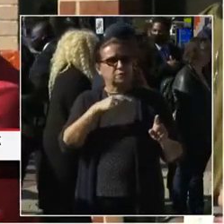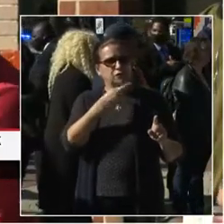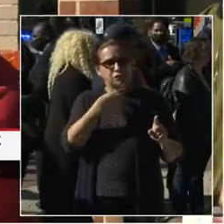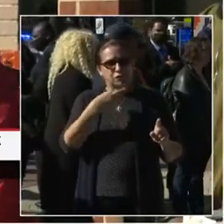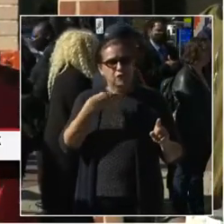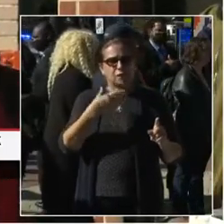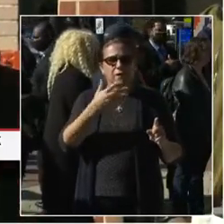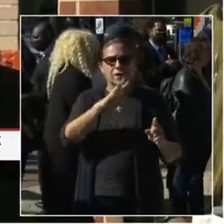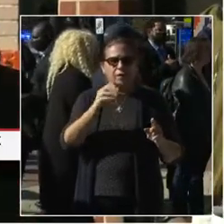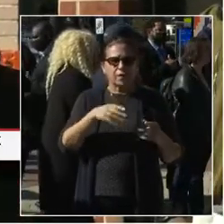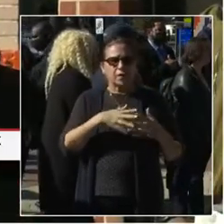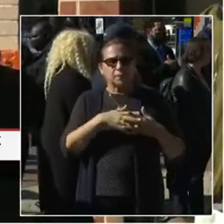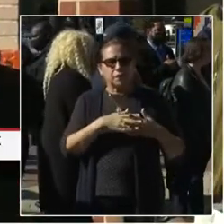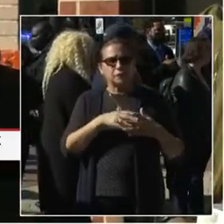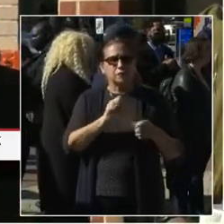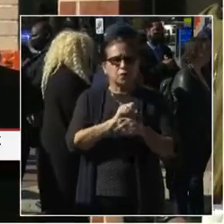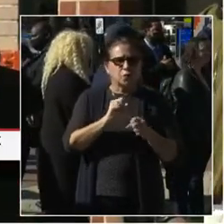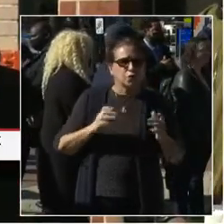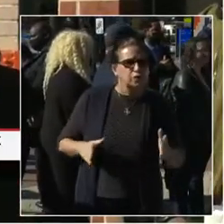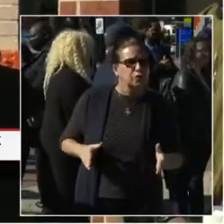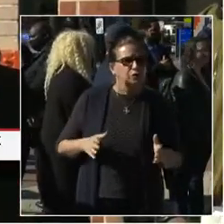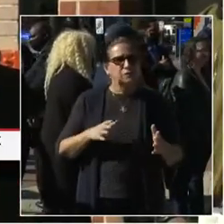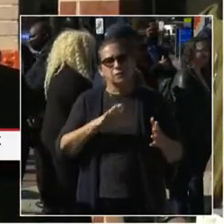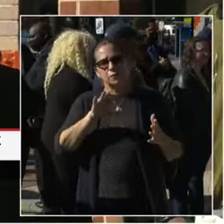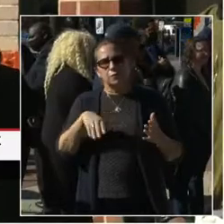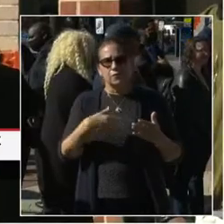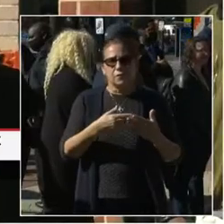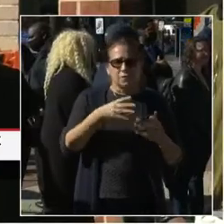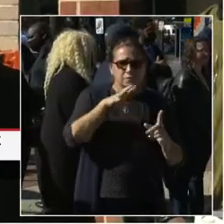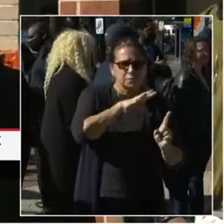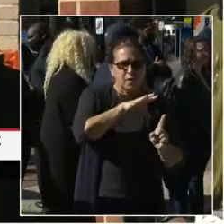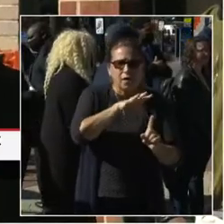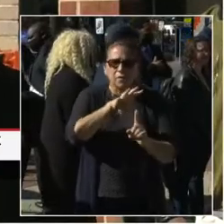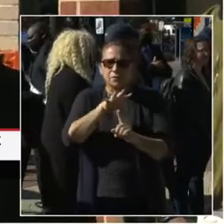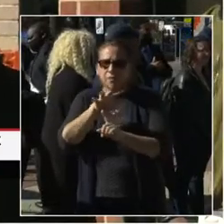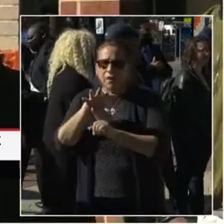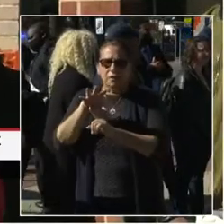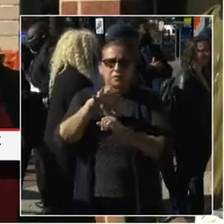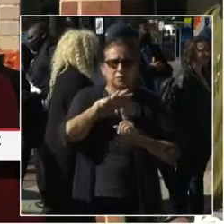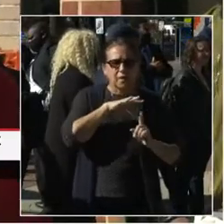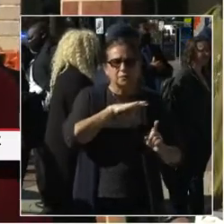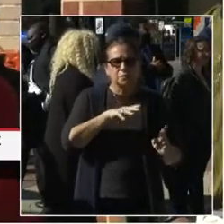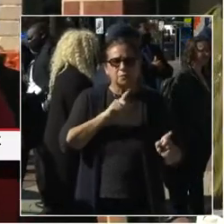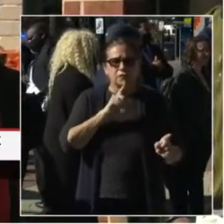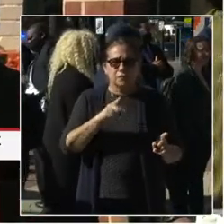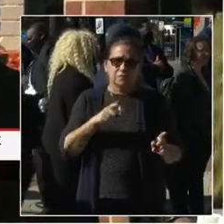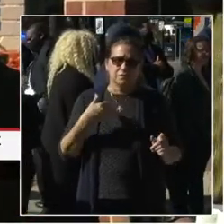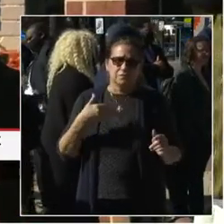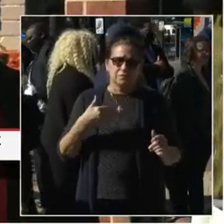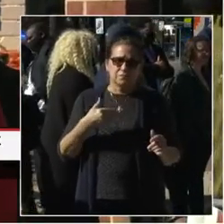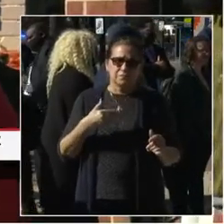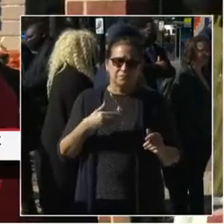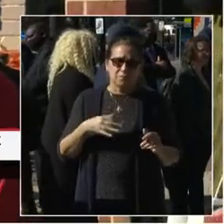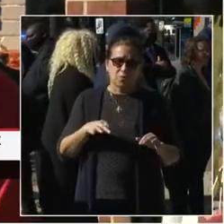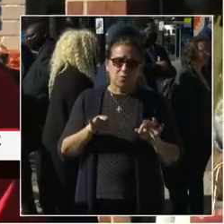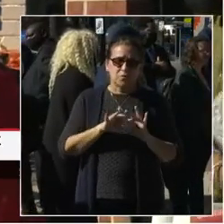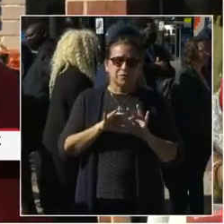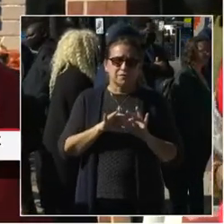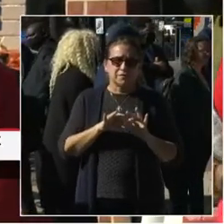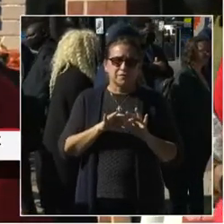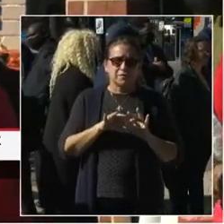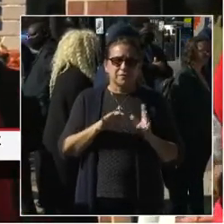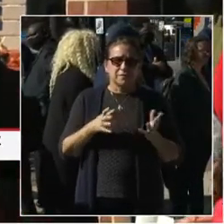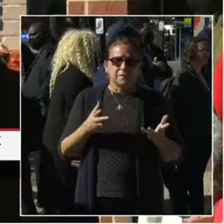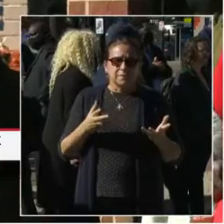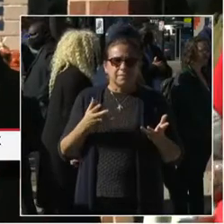just like the head of our city is. And I think that's super important because those people don't always get opportunities to run other businesses,